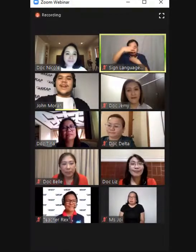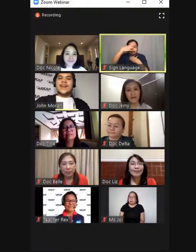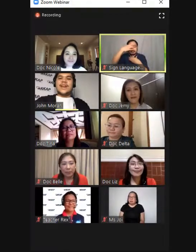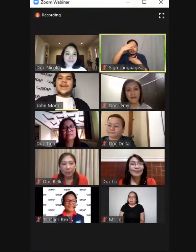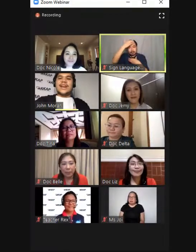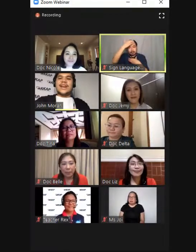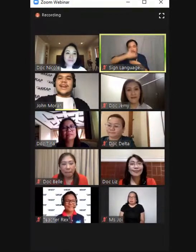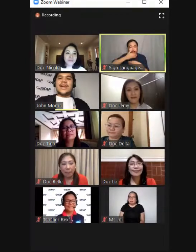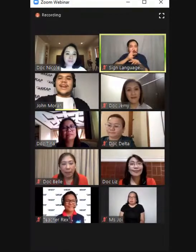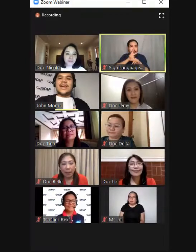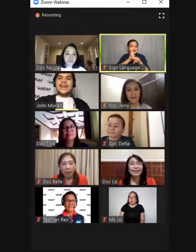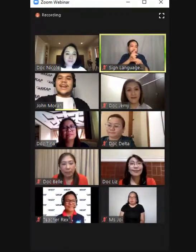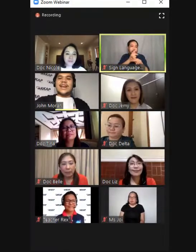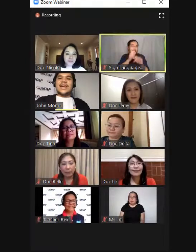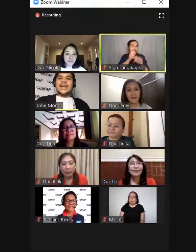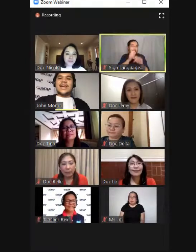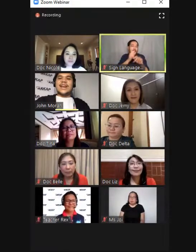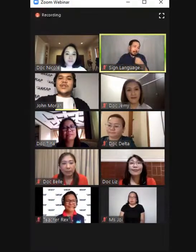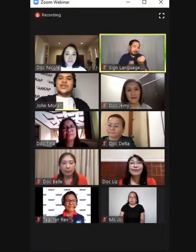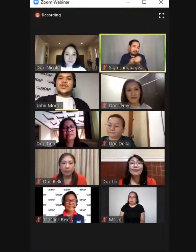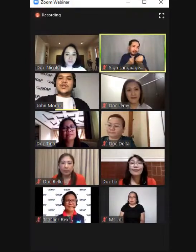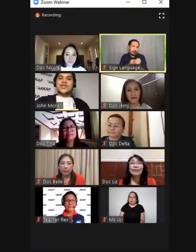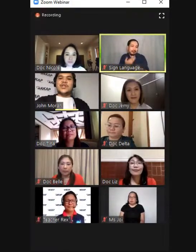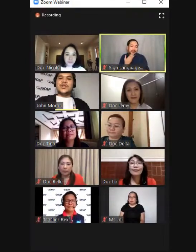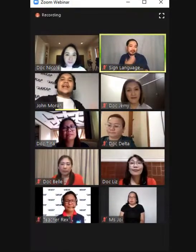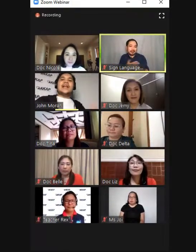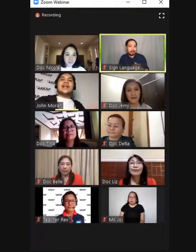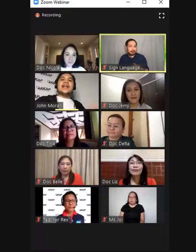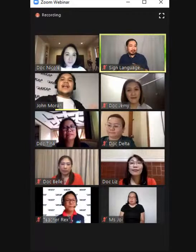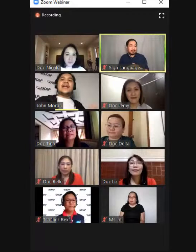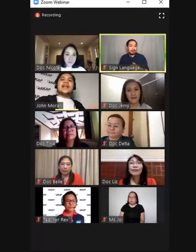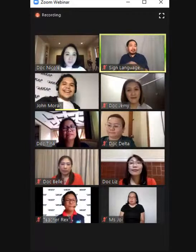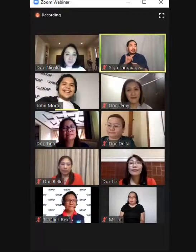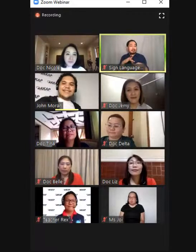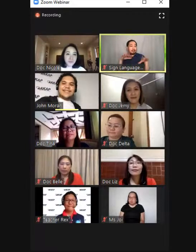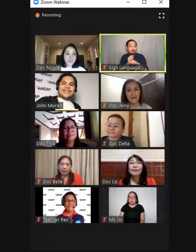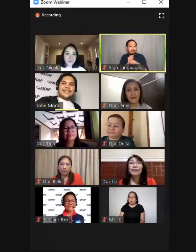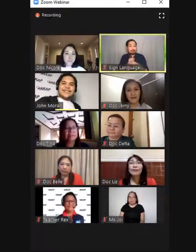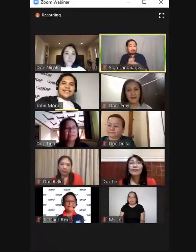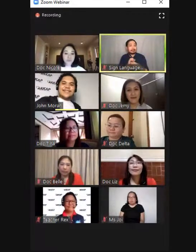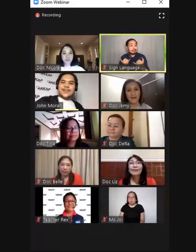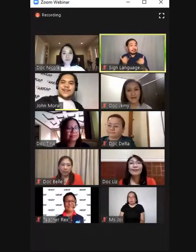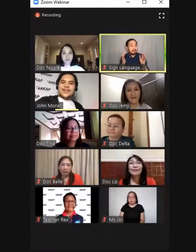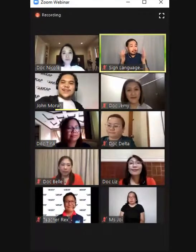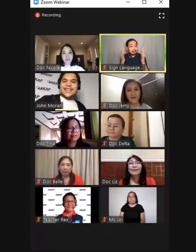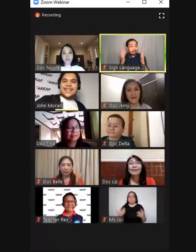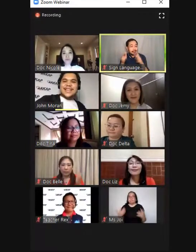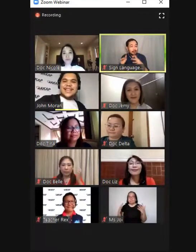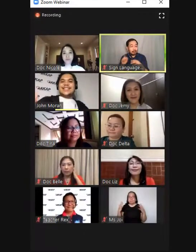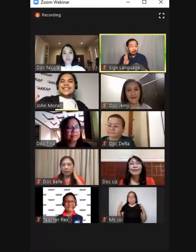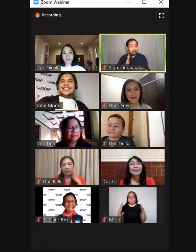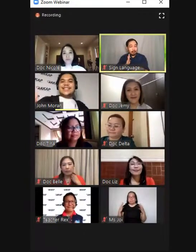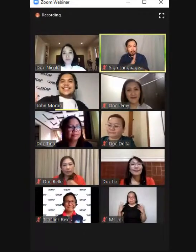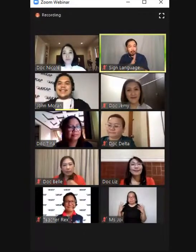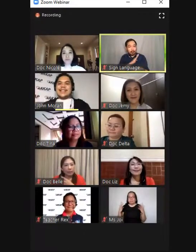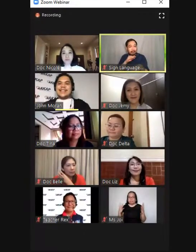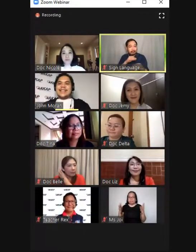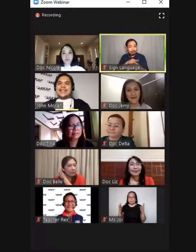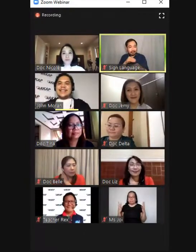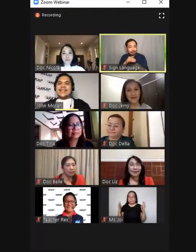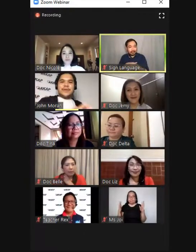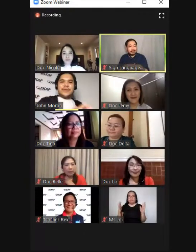Okay, thank you so much. And then there you have it, everyone. Ano naman natin ang ating advice? Ayan, together with Mr. Rex,